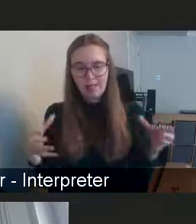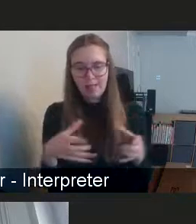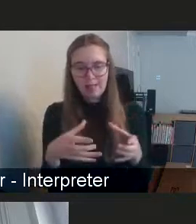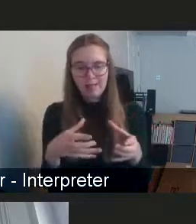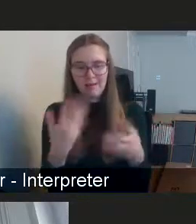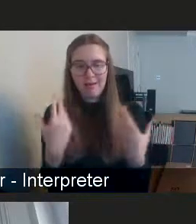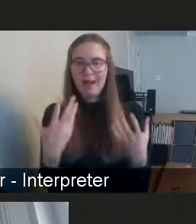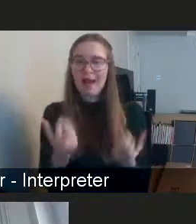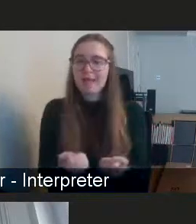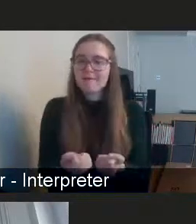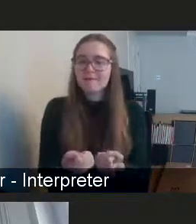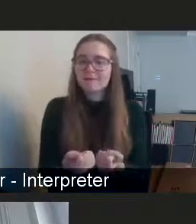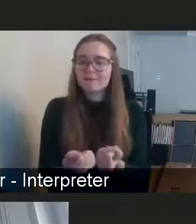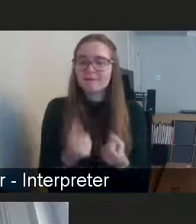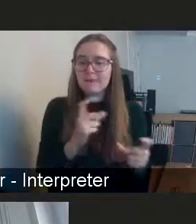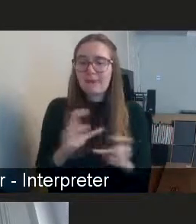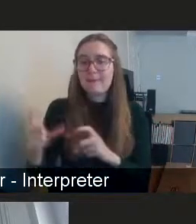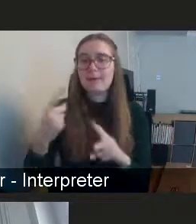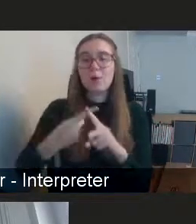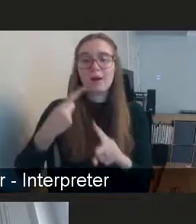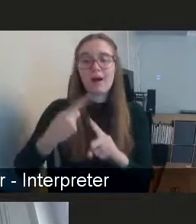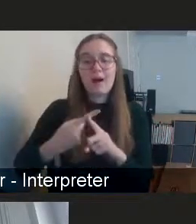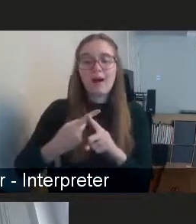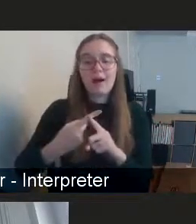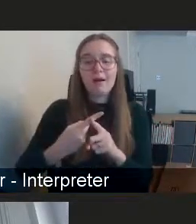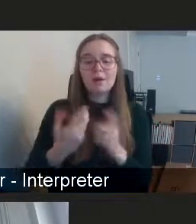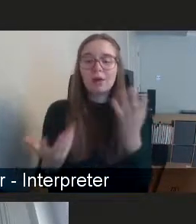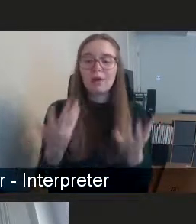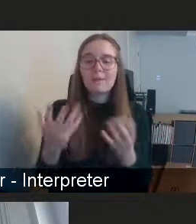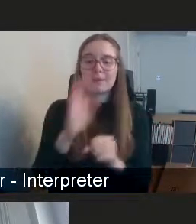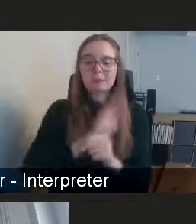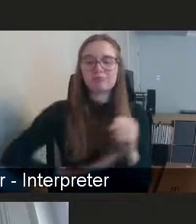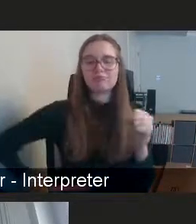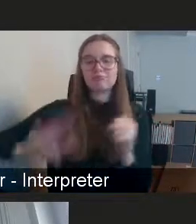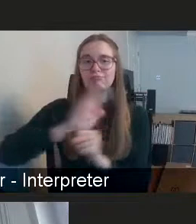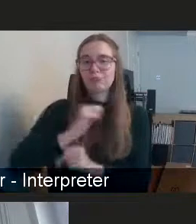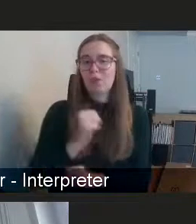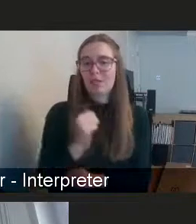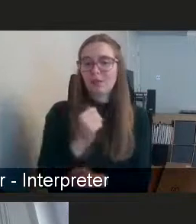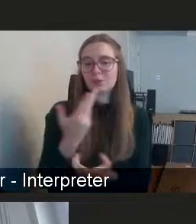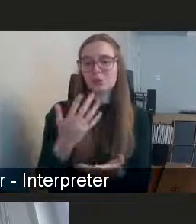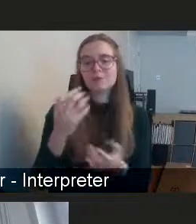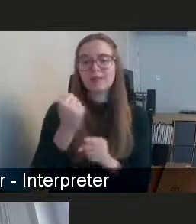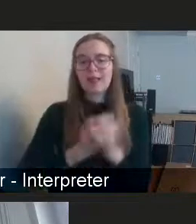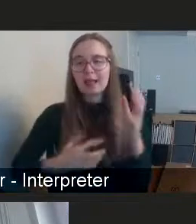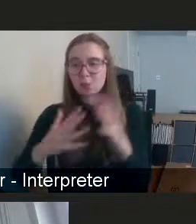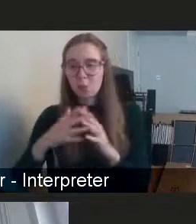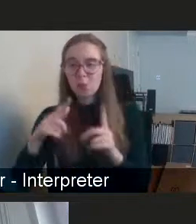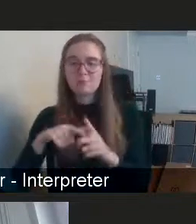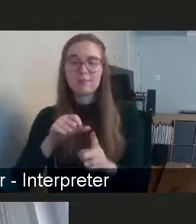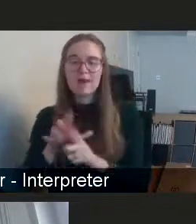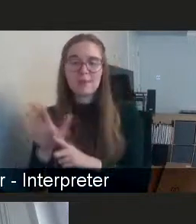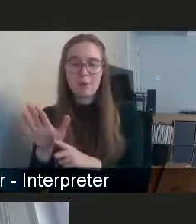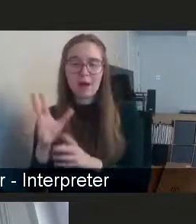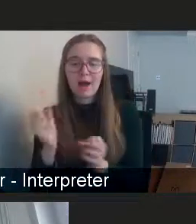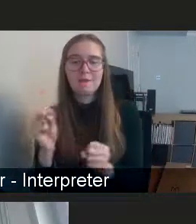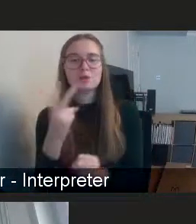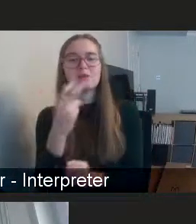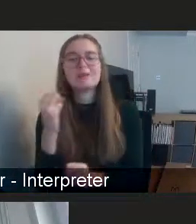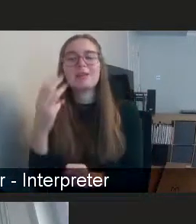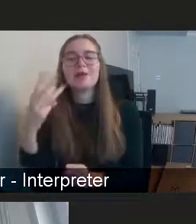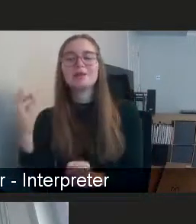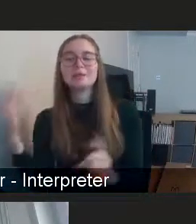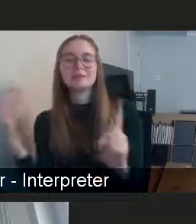been able to move a little bit quicker than the country as a whole. And that's why cities like Glasgow and Edinburgh, for example, have 2030 targets, because